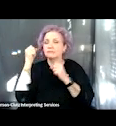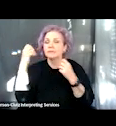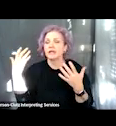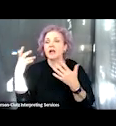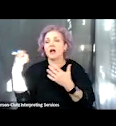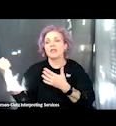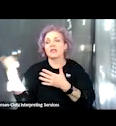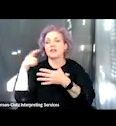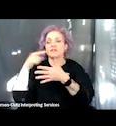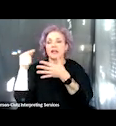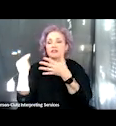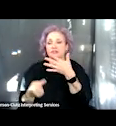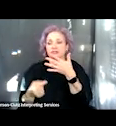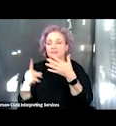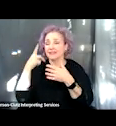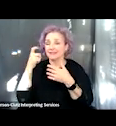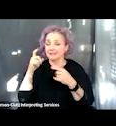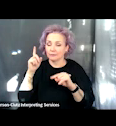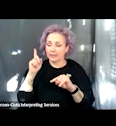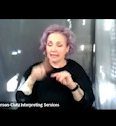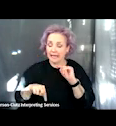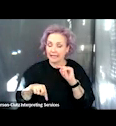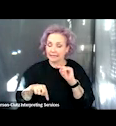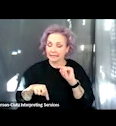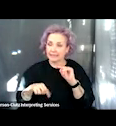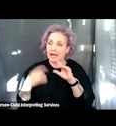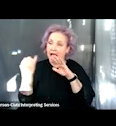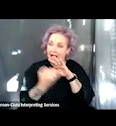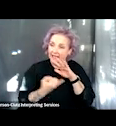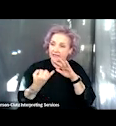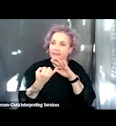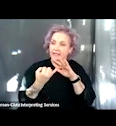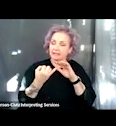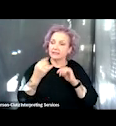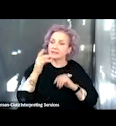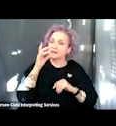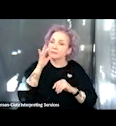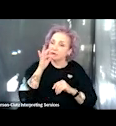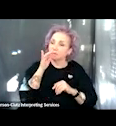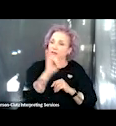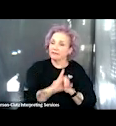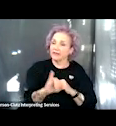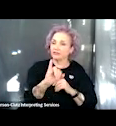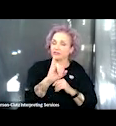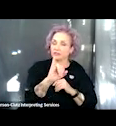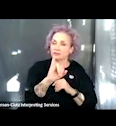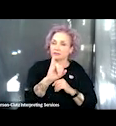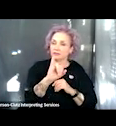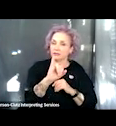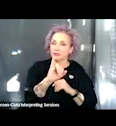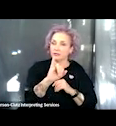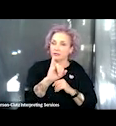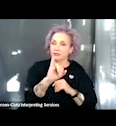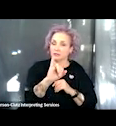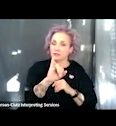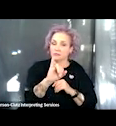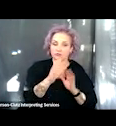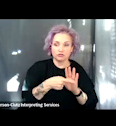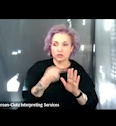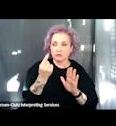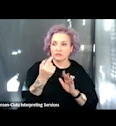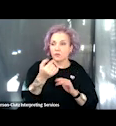model where they can isolate the effect of maternal infection and see whether that impacts the offspring